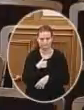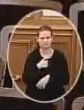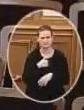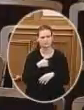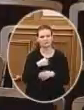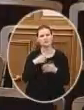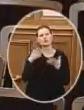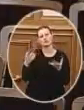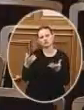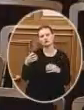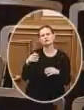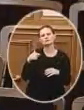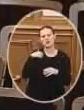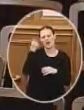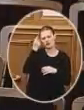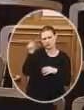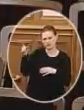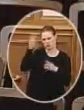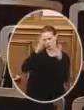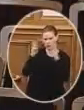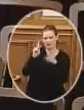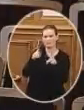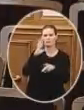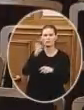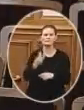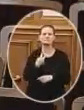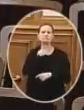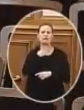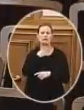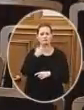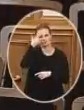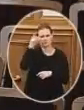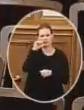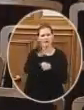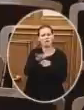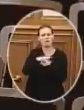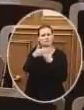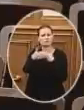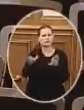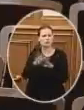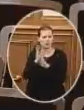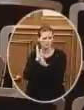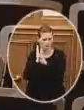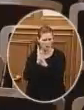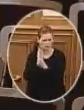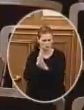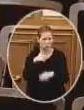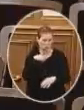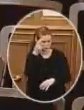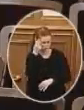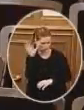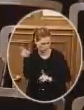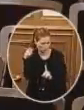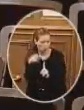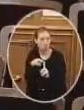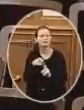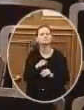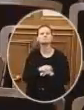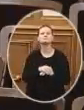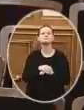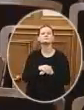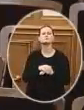enough accommodations on the bus, I propose this strategy that seems to resonate well with all the transit providers helping us,